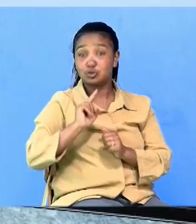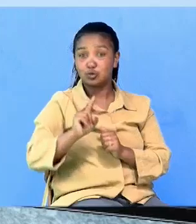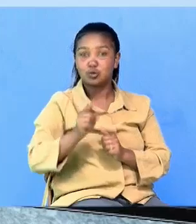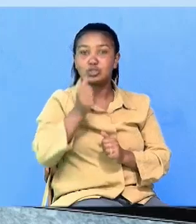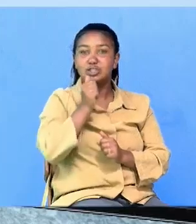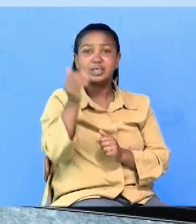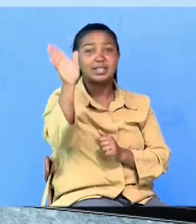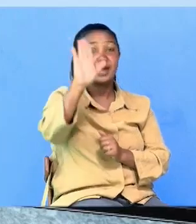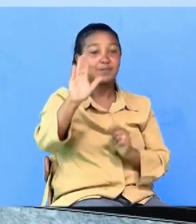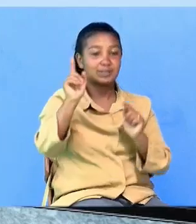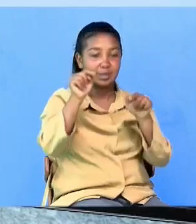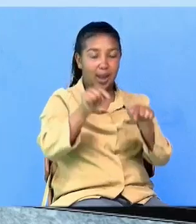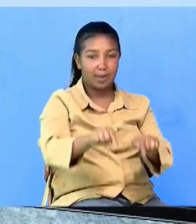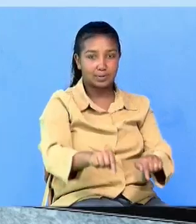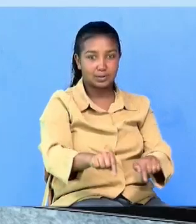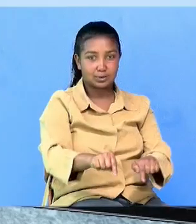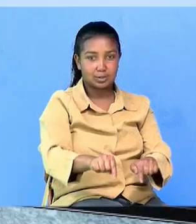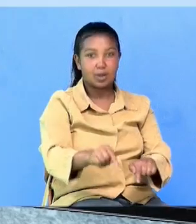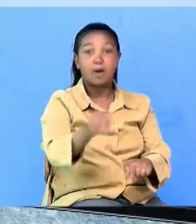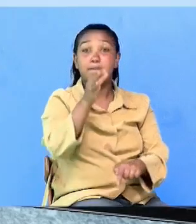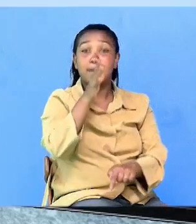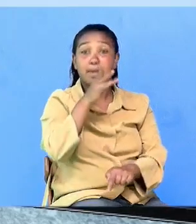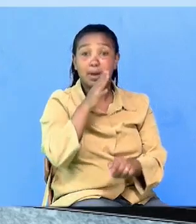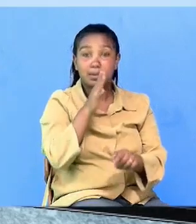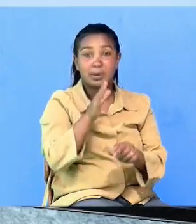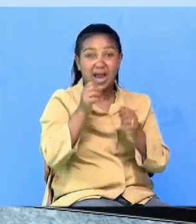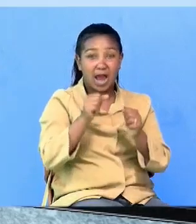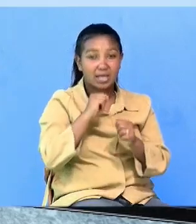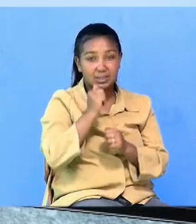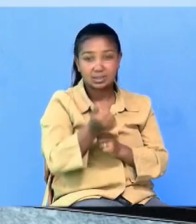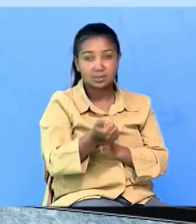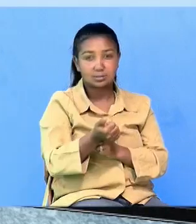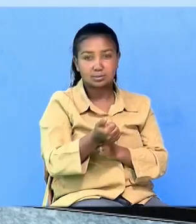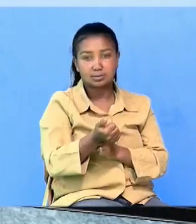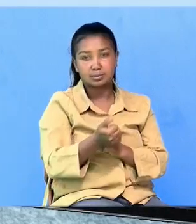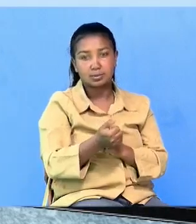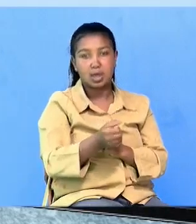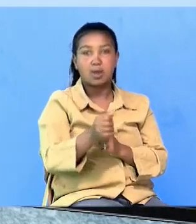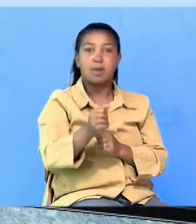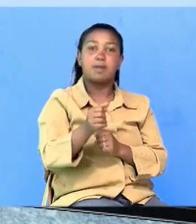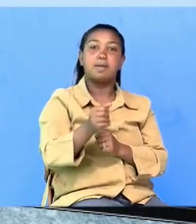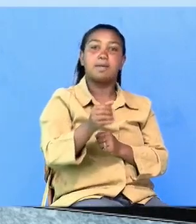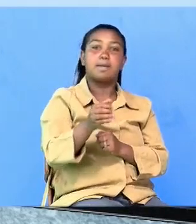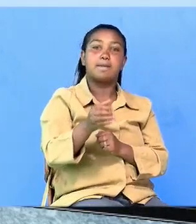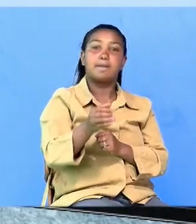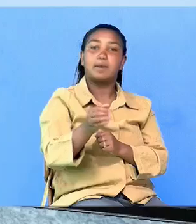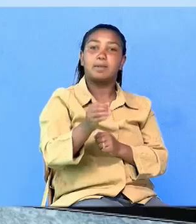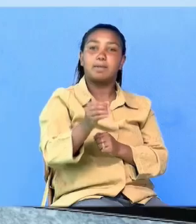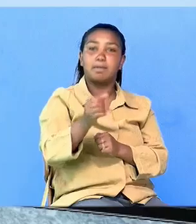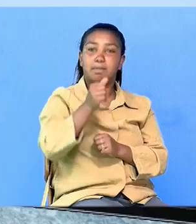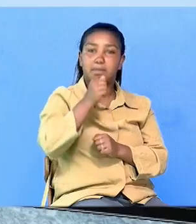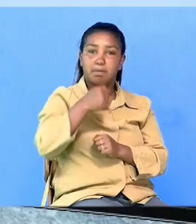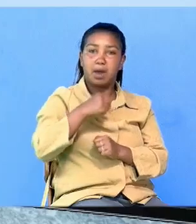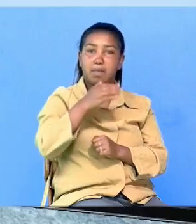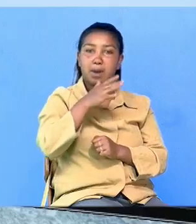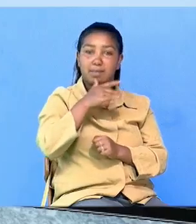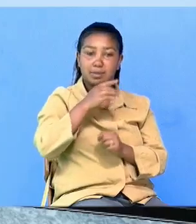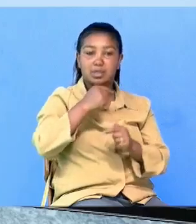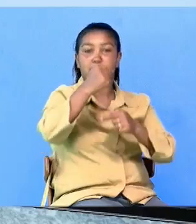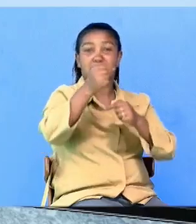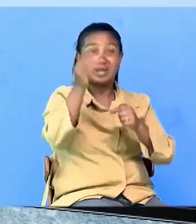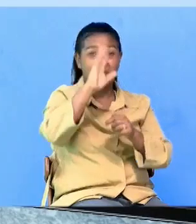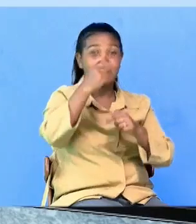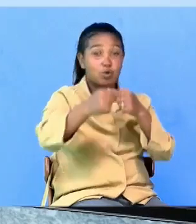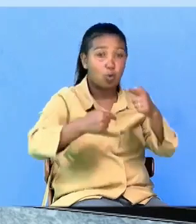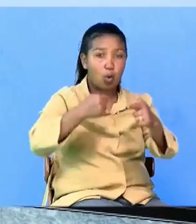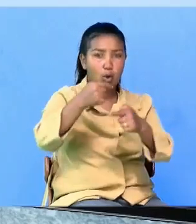She never comes. Yeah, my mother never comes. Yes, my mother never goes. See, my mother